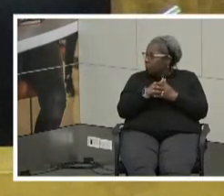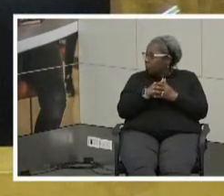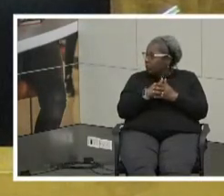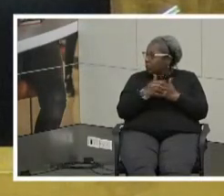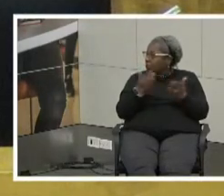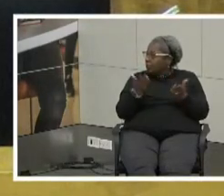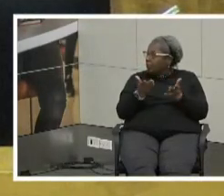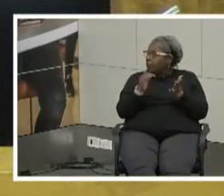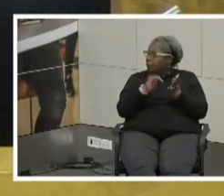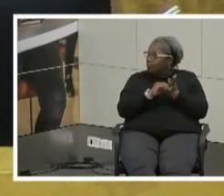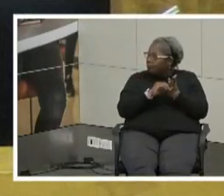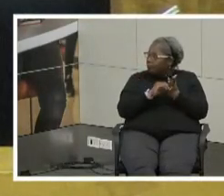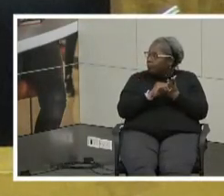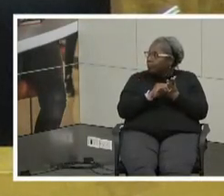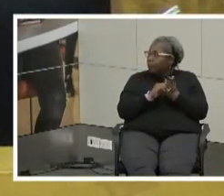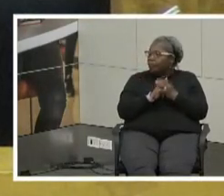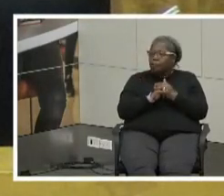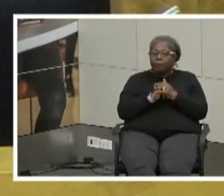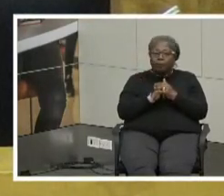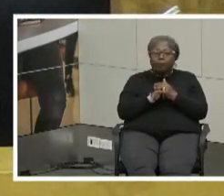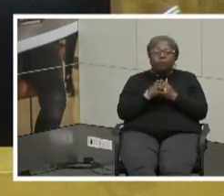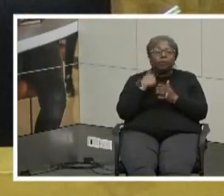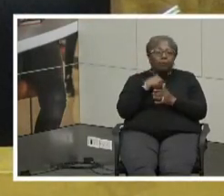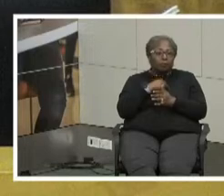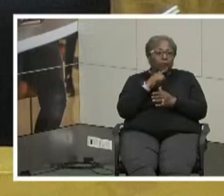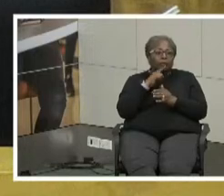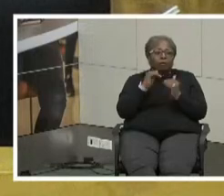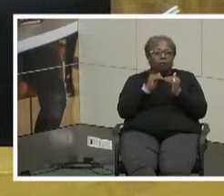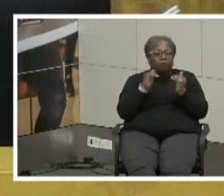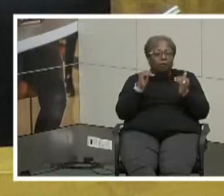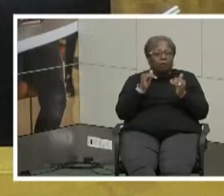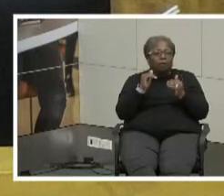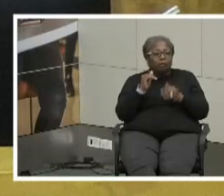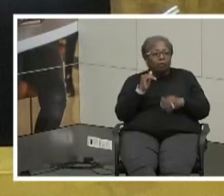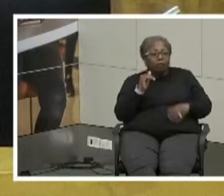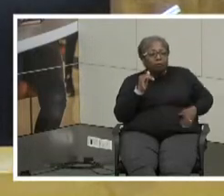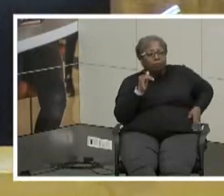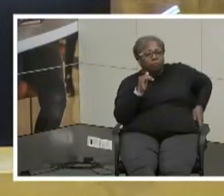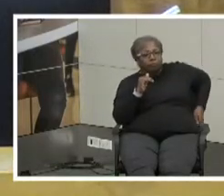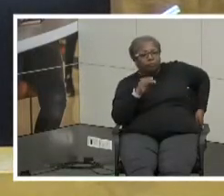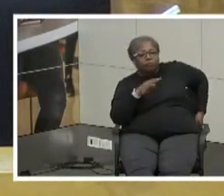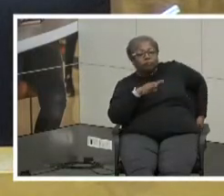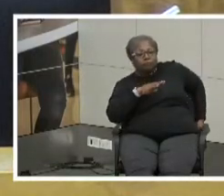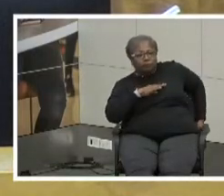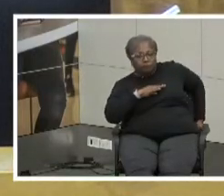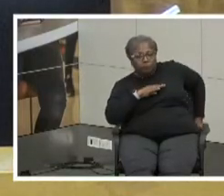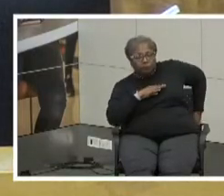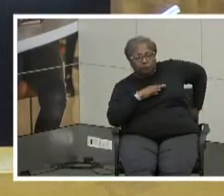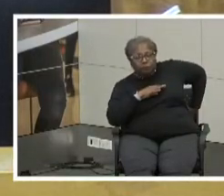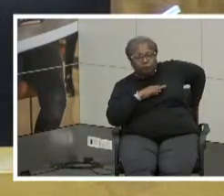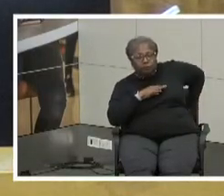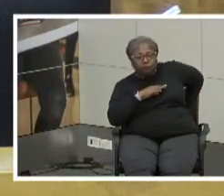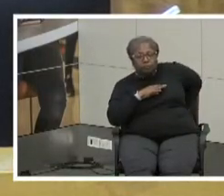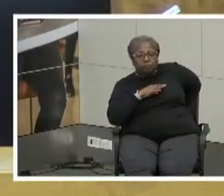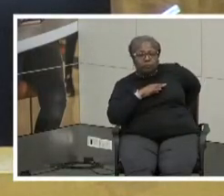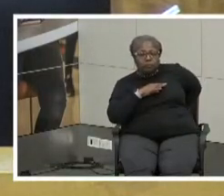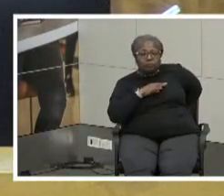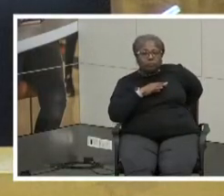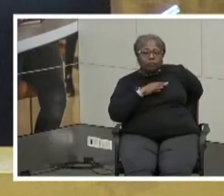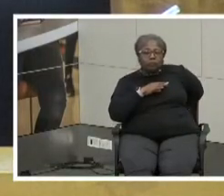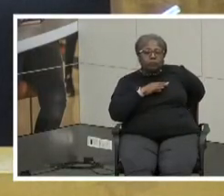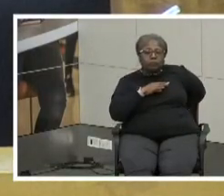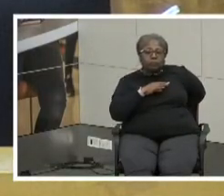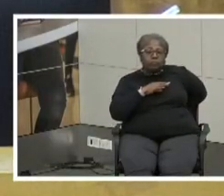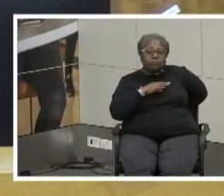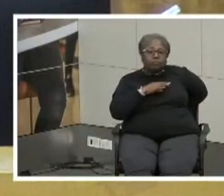here again um we are at the level of meets focus and have